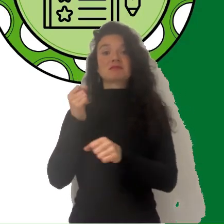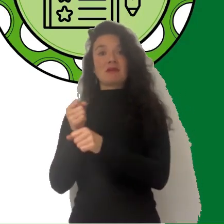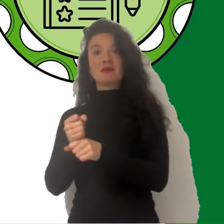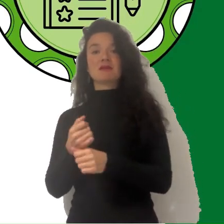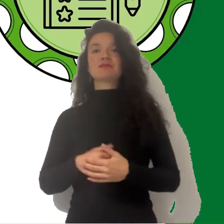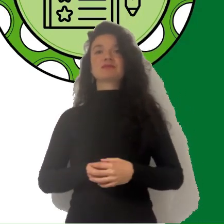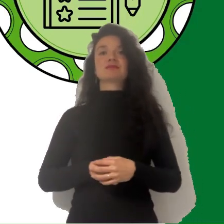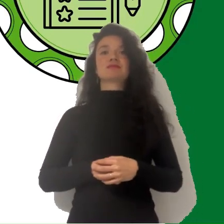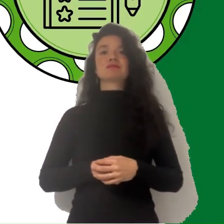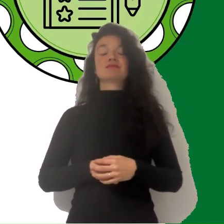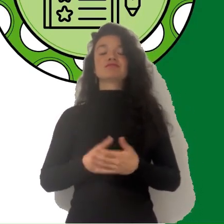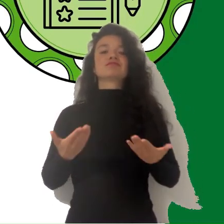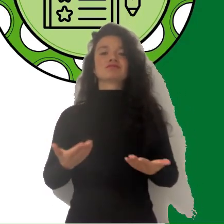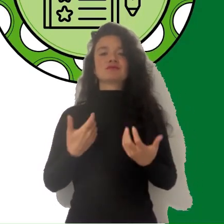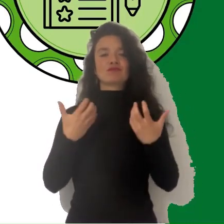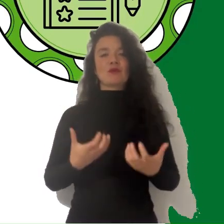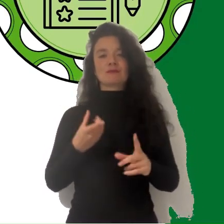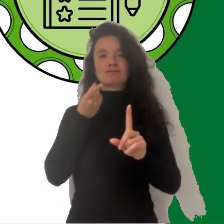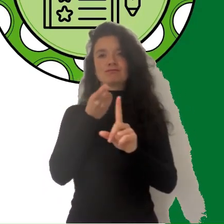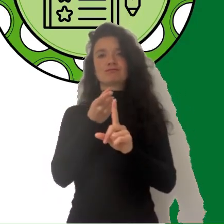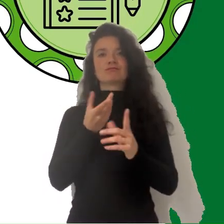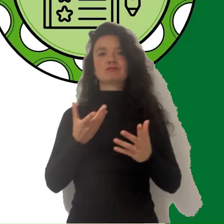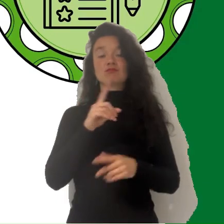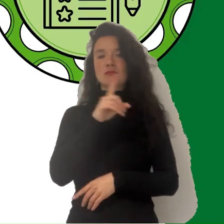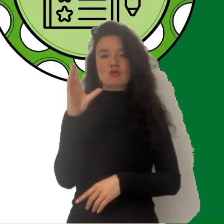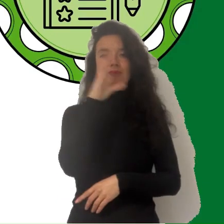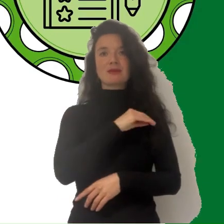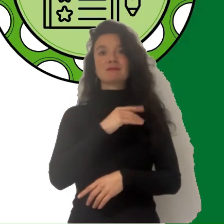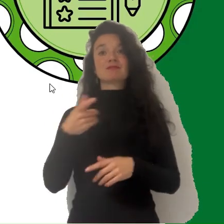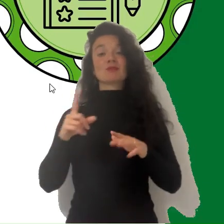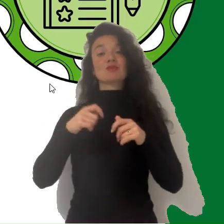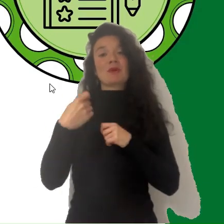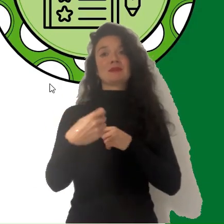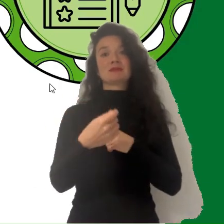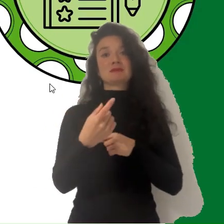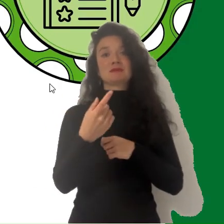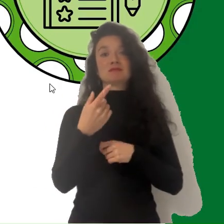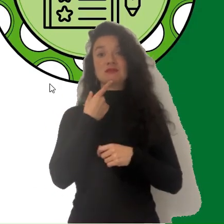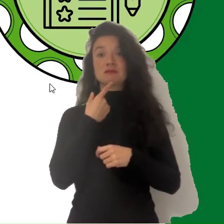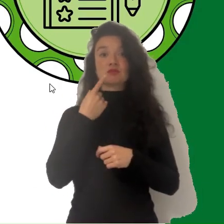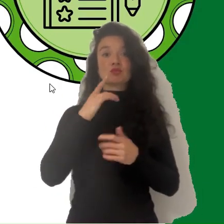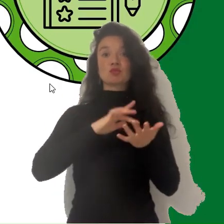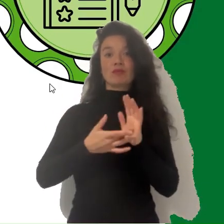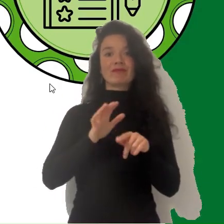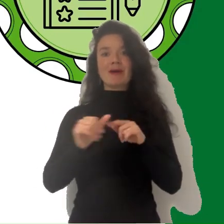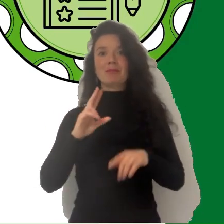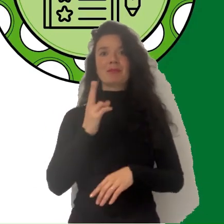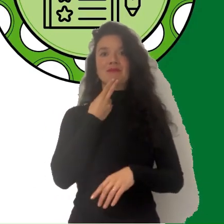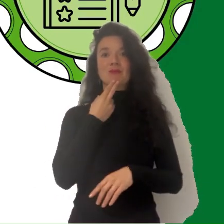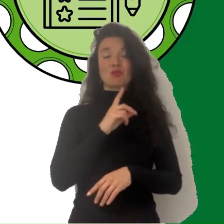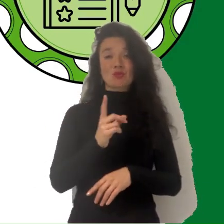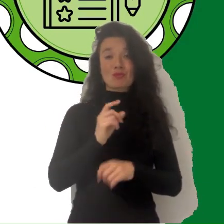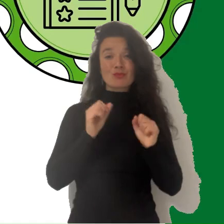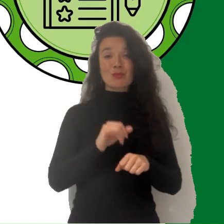school, and work. And here I just wanted to highlight, not to forget